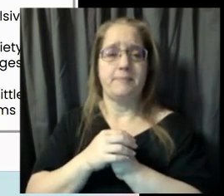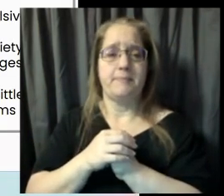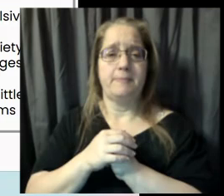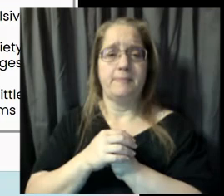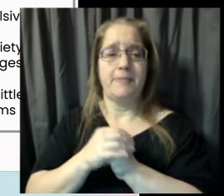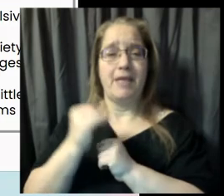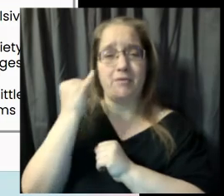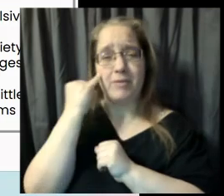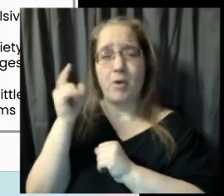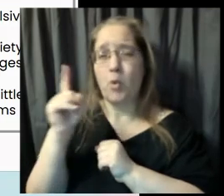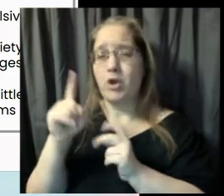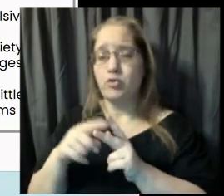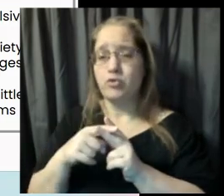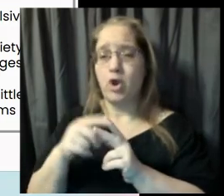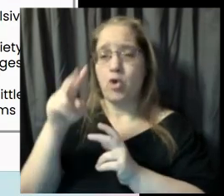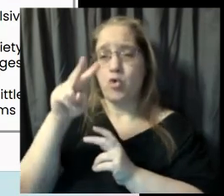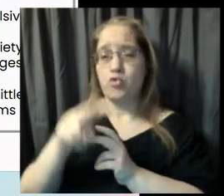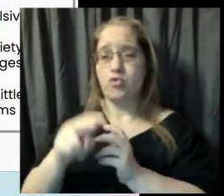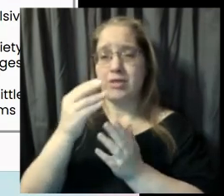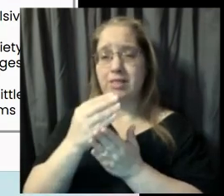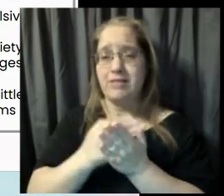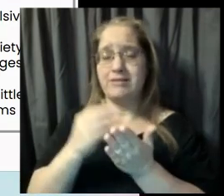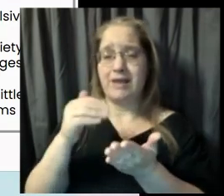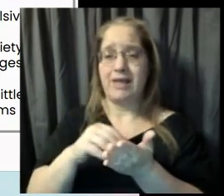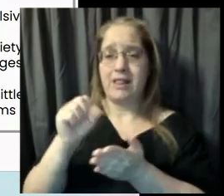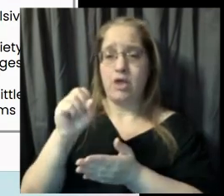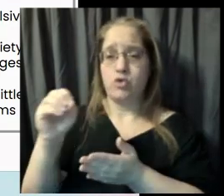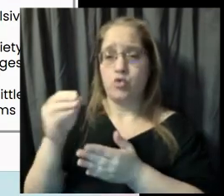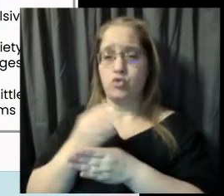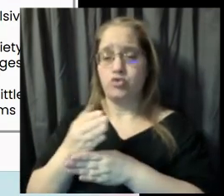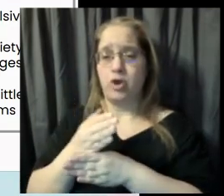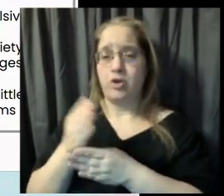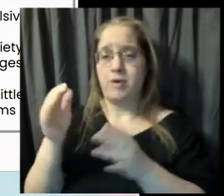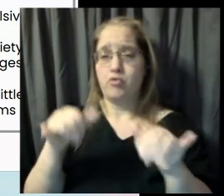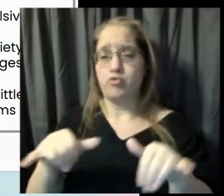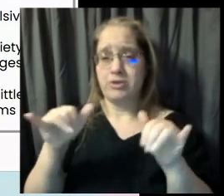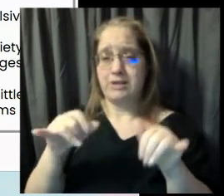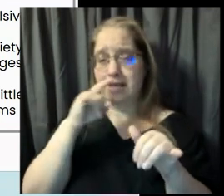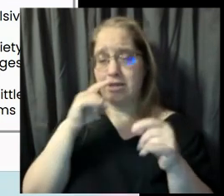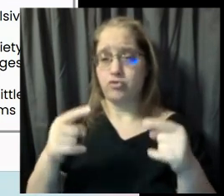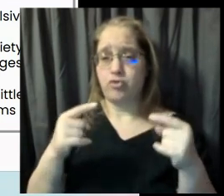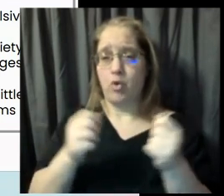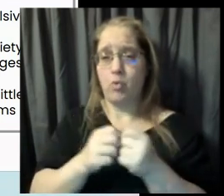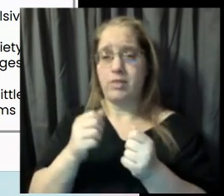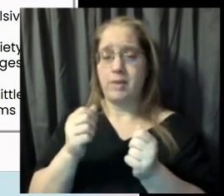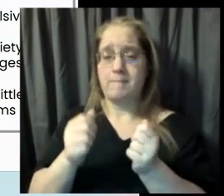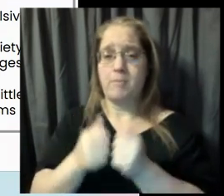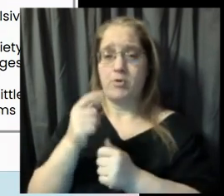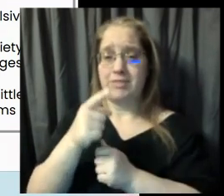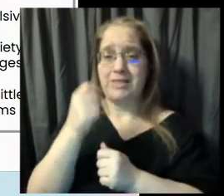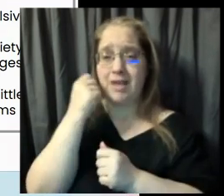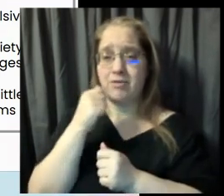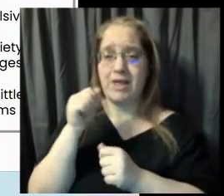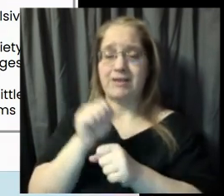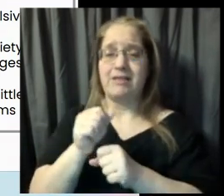If you're thinking about where to get started, let's look again at the list Sue shared of the routines that children struggle with most. These everyday